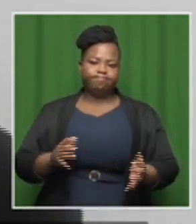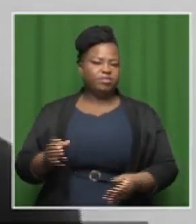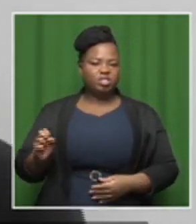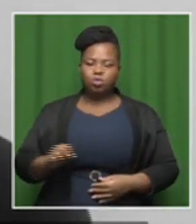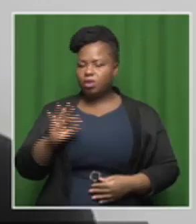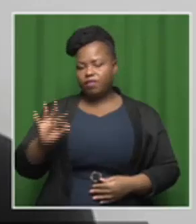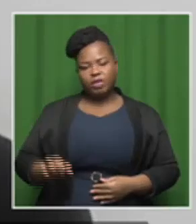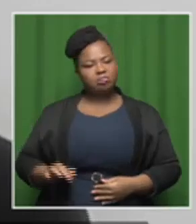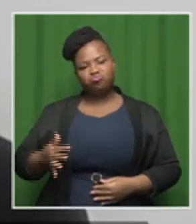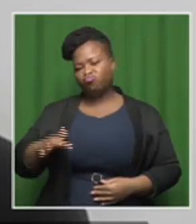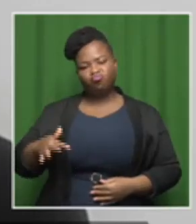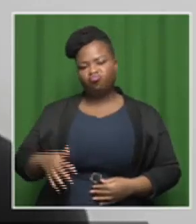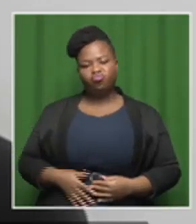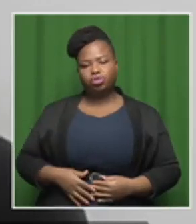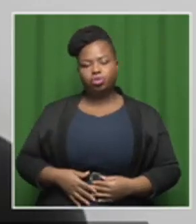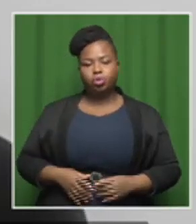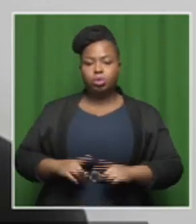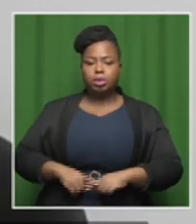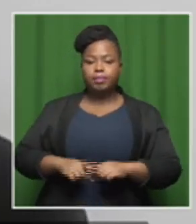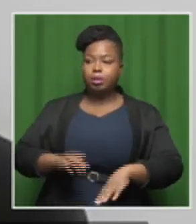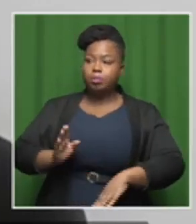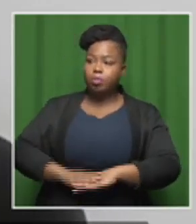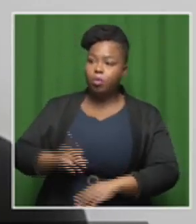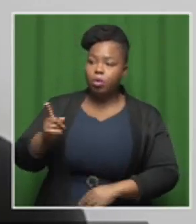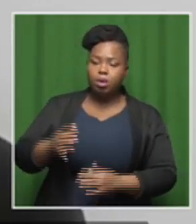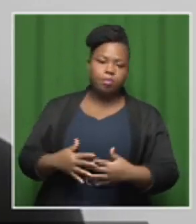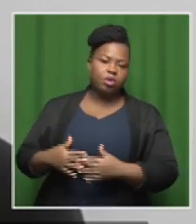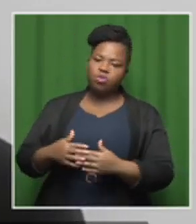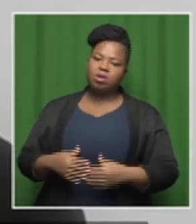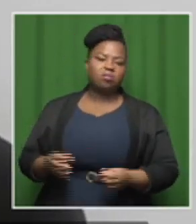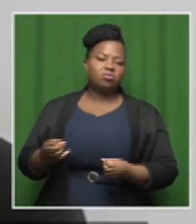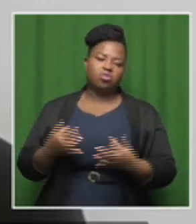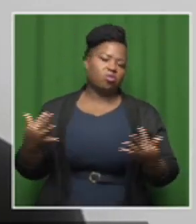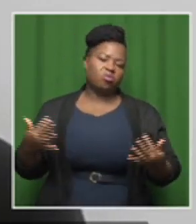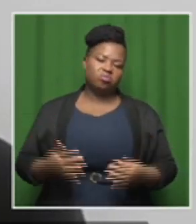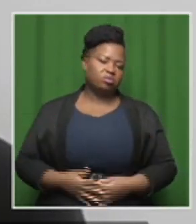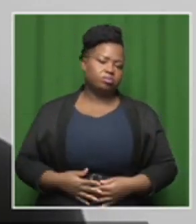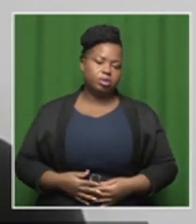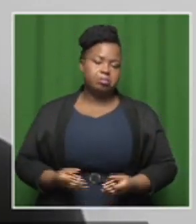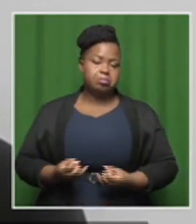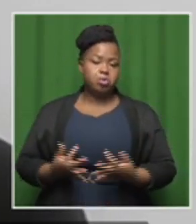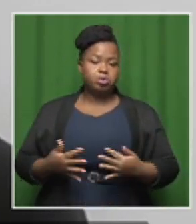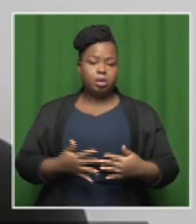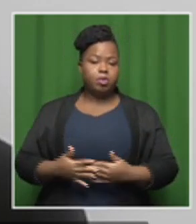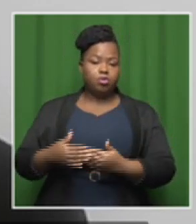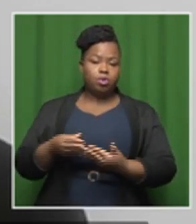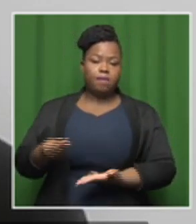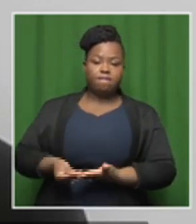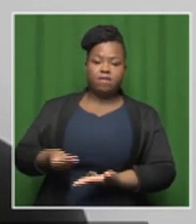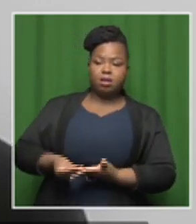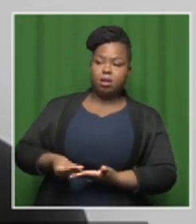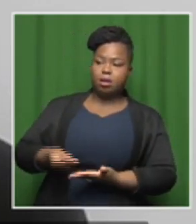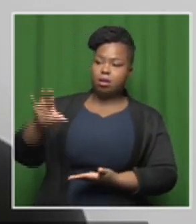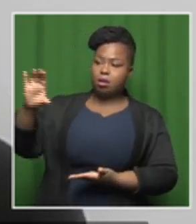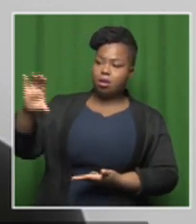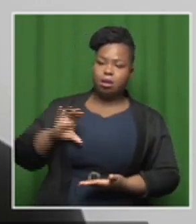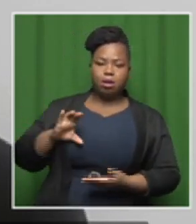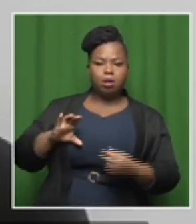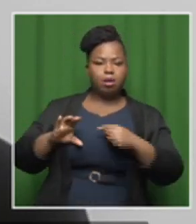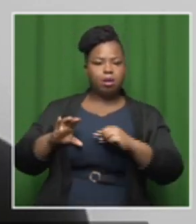that dependent on aid generally, and most of the American funding that was coming into South Africa was